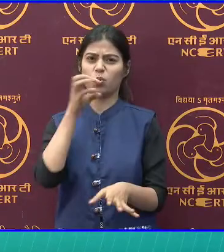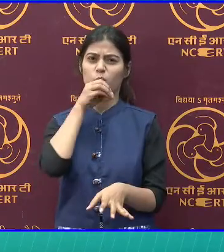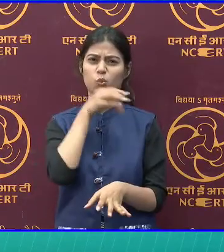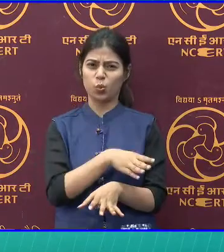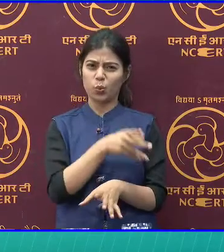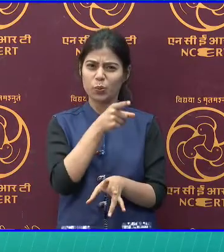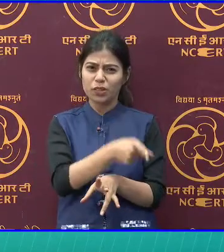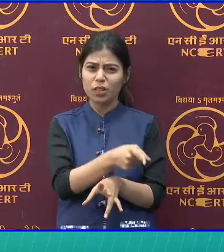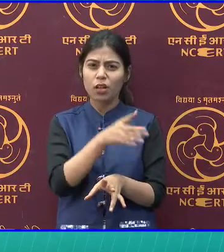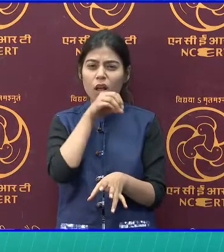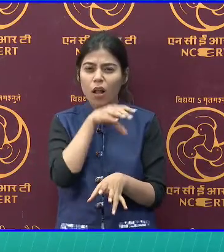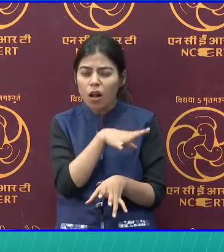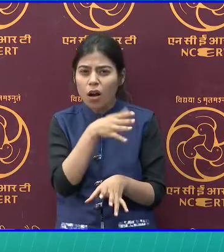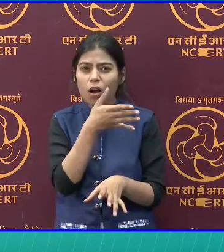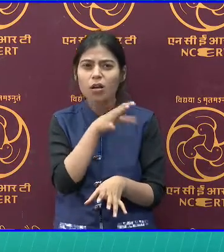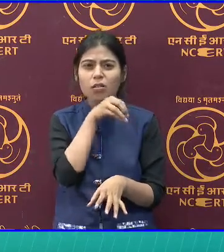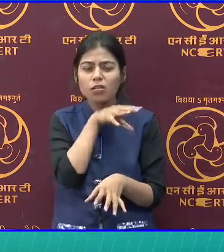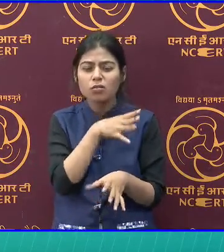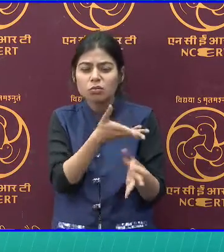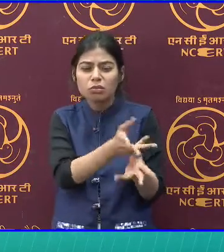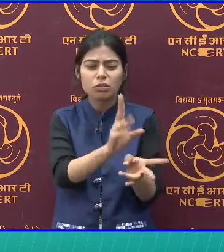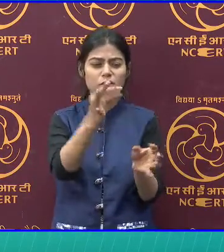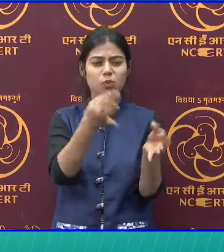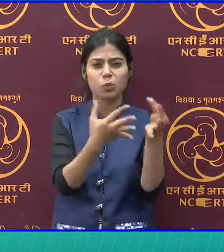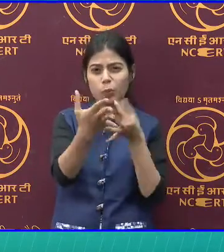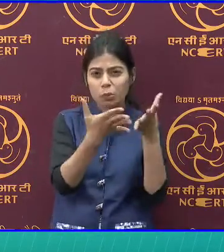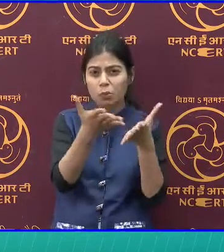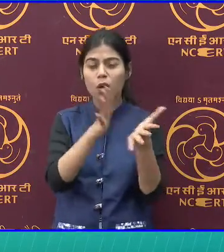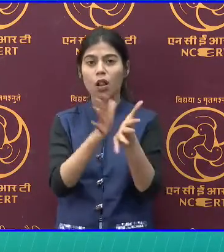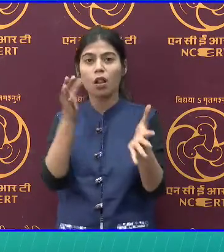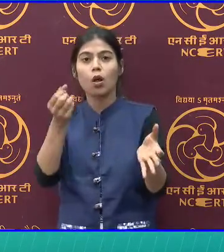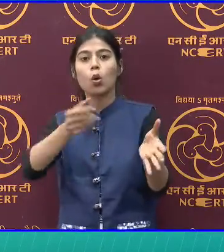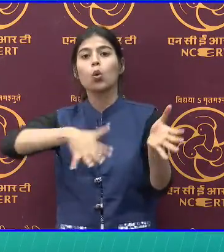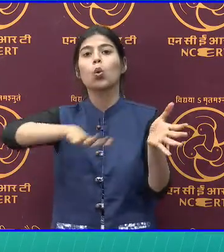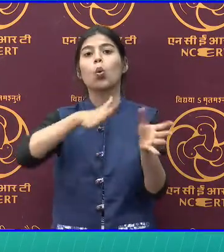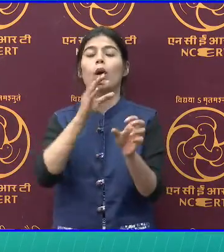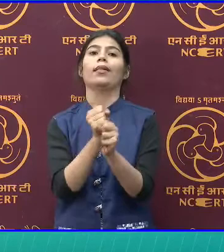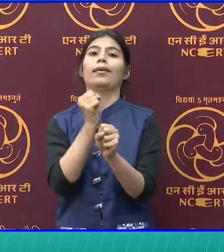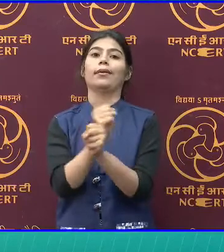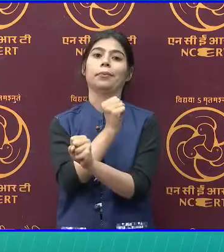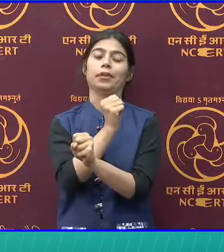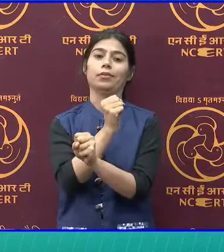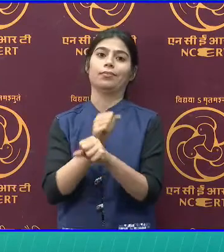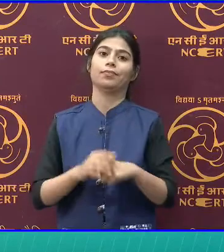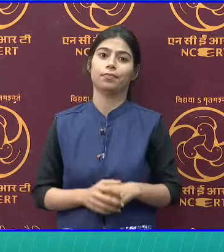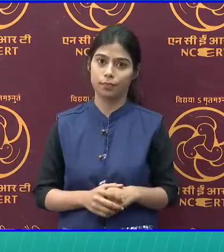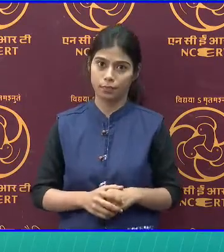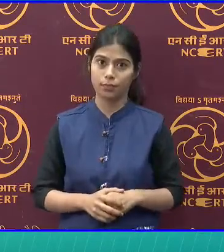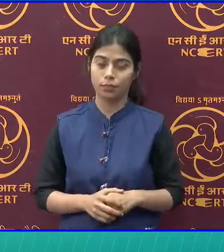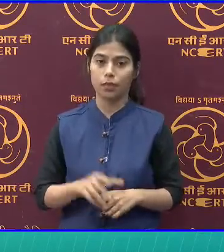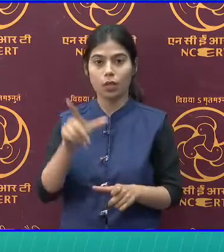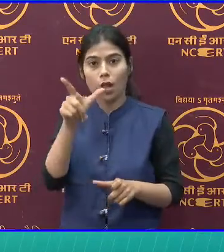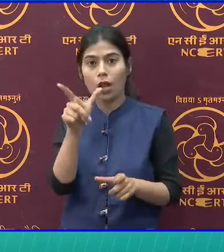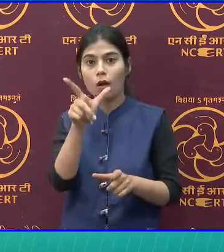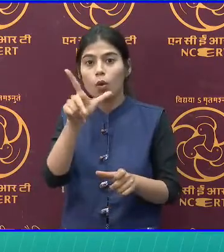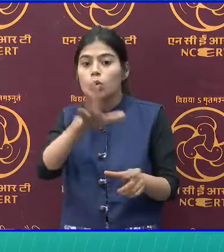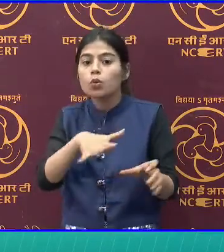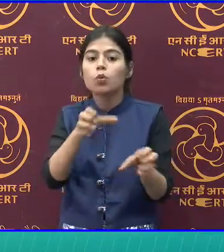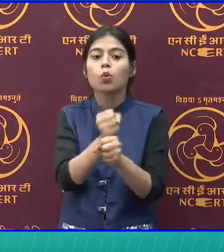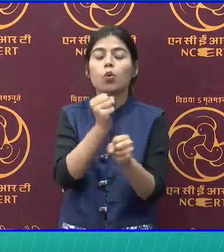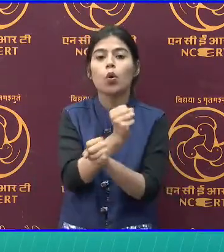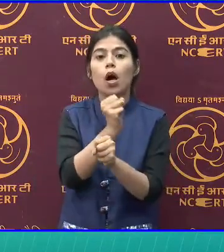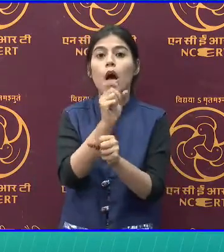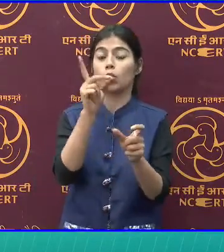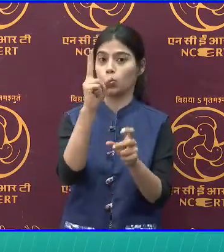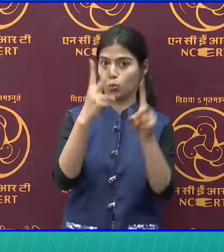government. That is why this book is attempting to introduce children to the idea of local government, and particularly local government in the urban and